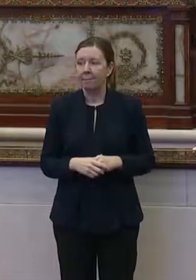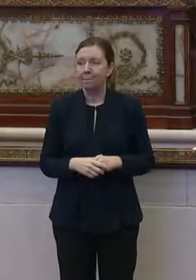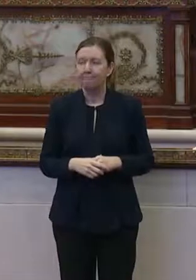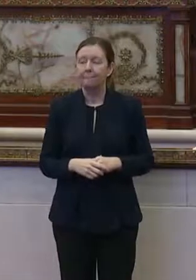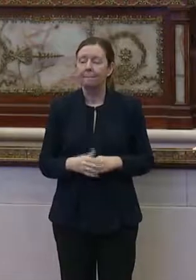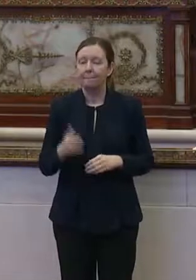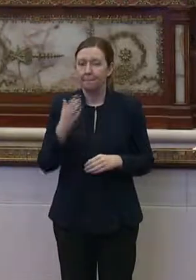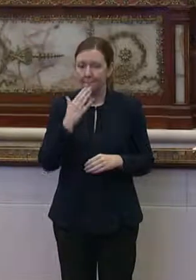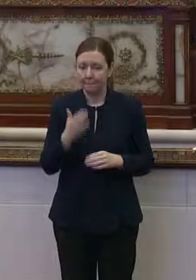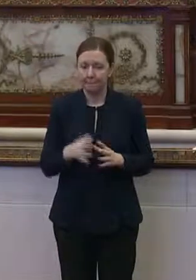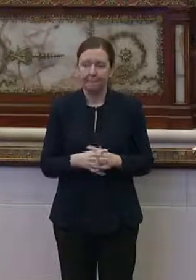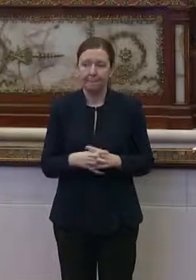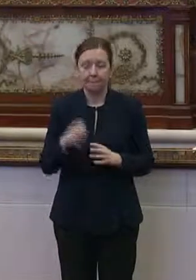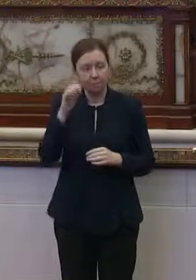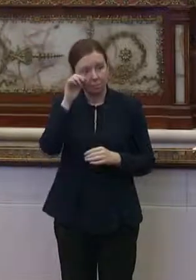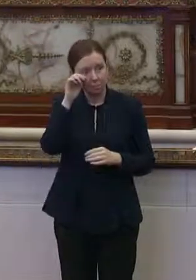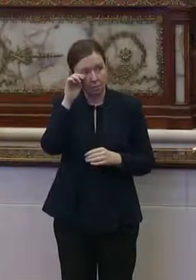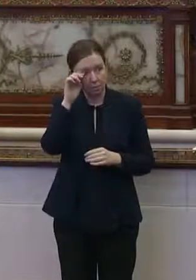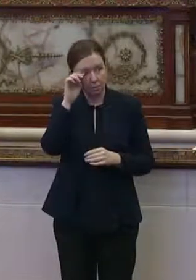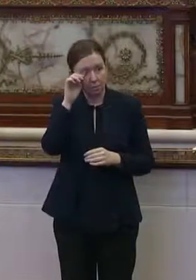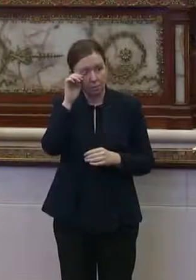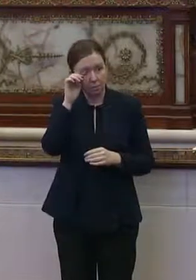Thank you.